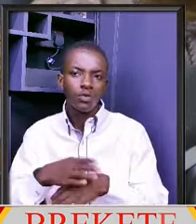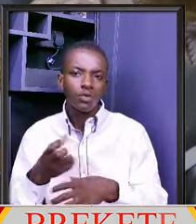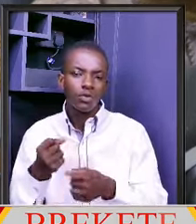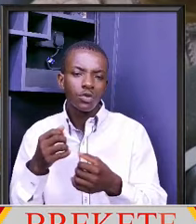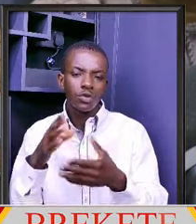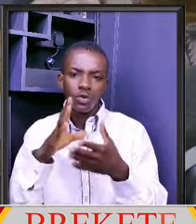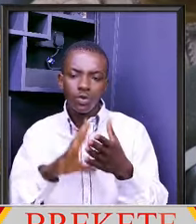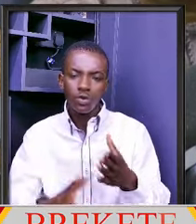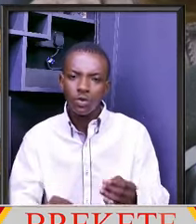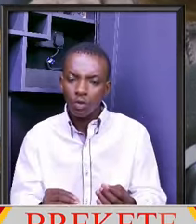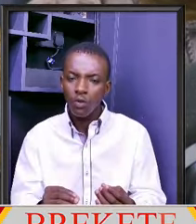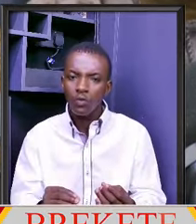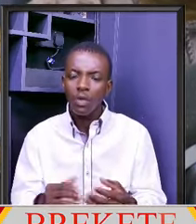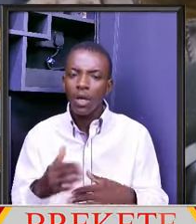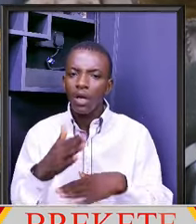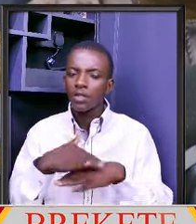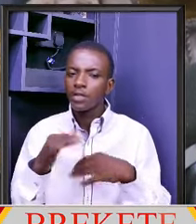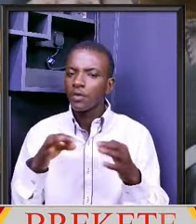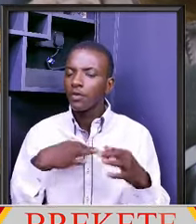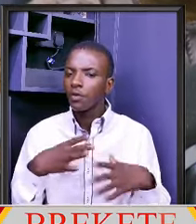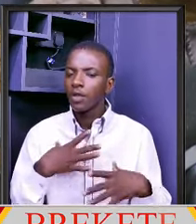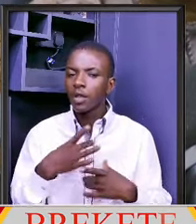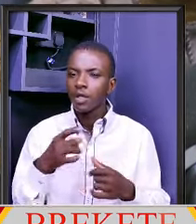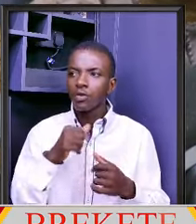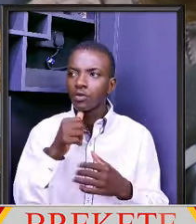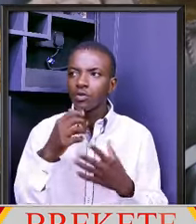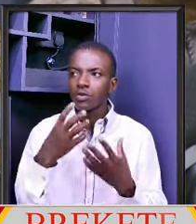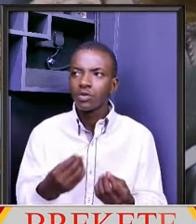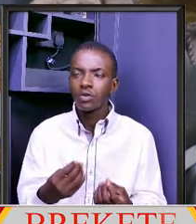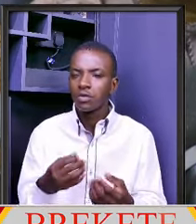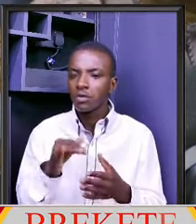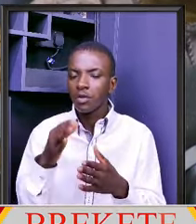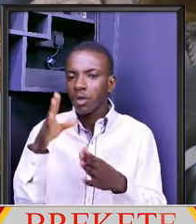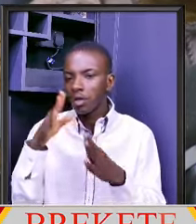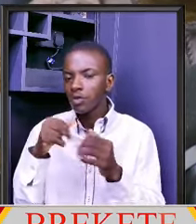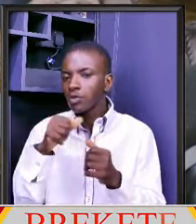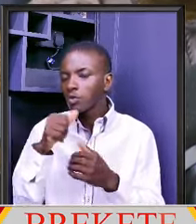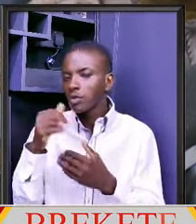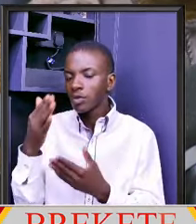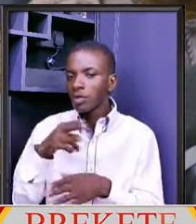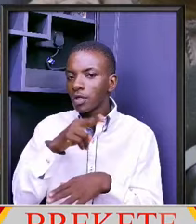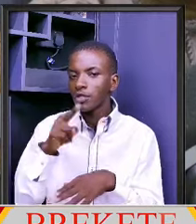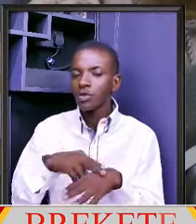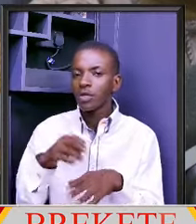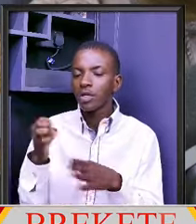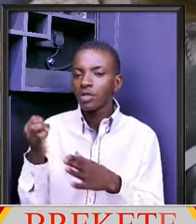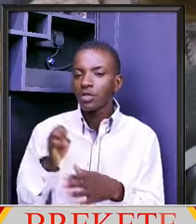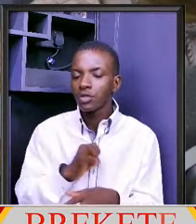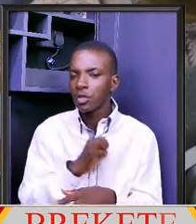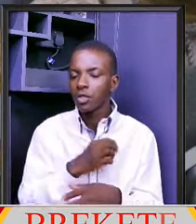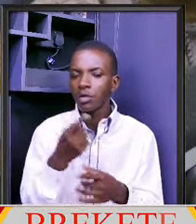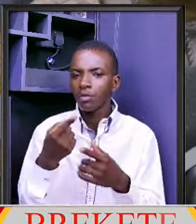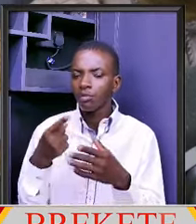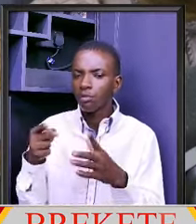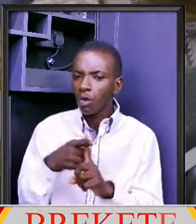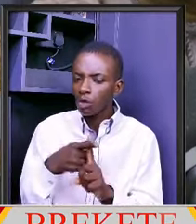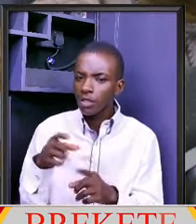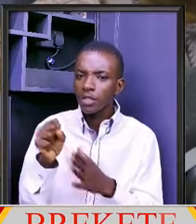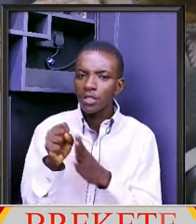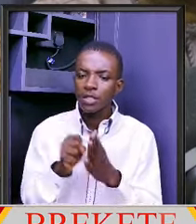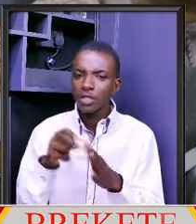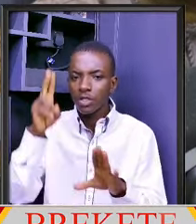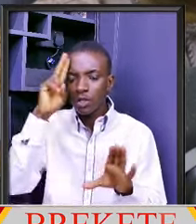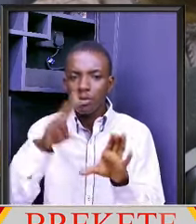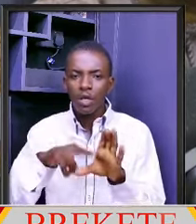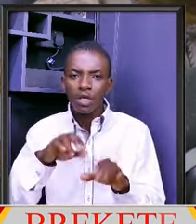house. If we like, we wouldn't accept dissolve the house there, come up with the national executive, plus the state chairman and secretary